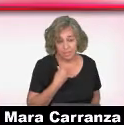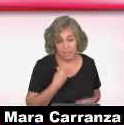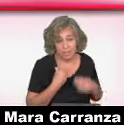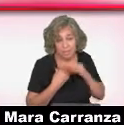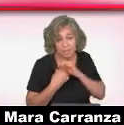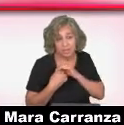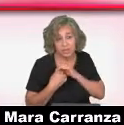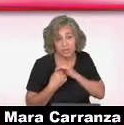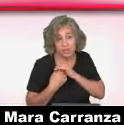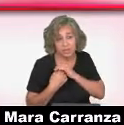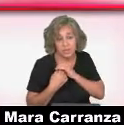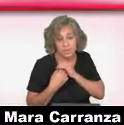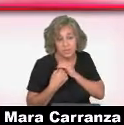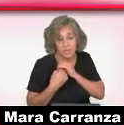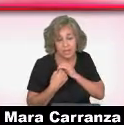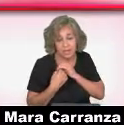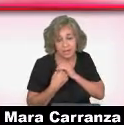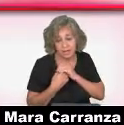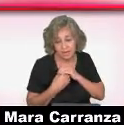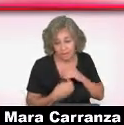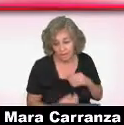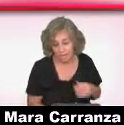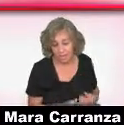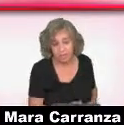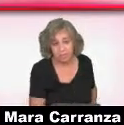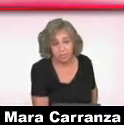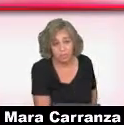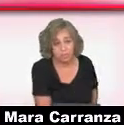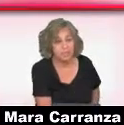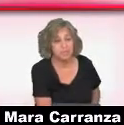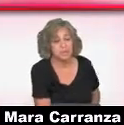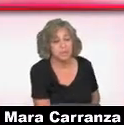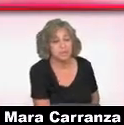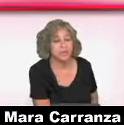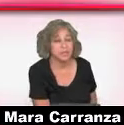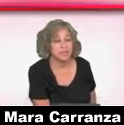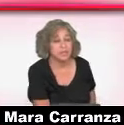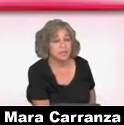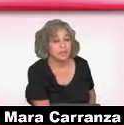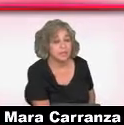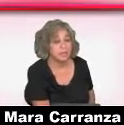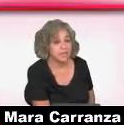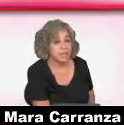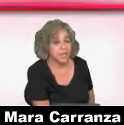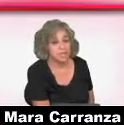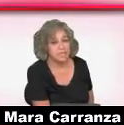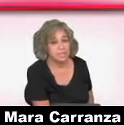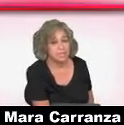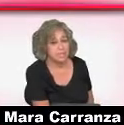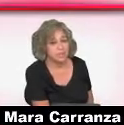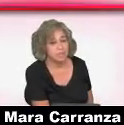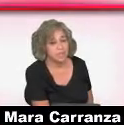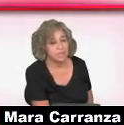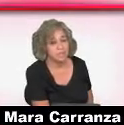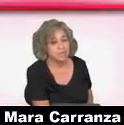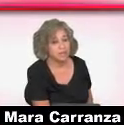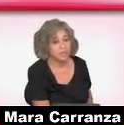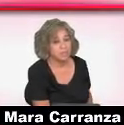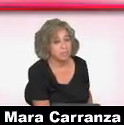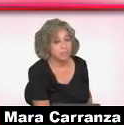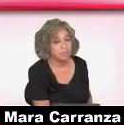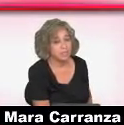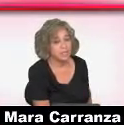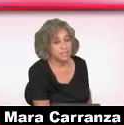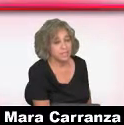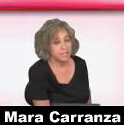quiso rectificar Felipe so afterwards, escribió, Calderón wrote something different. El exceso en las demandas the de los policías in the demands of